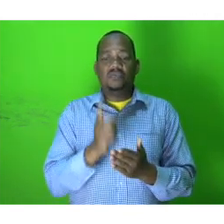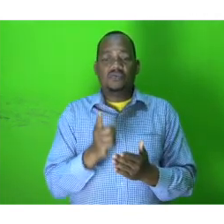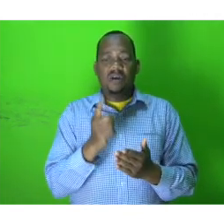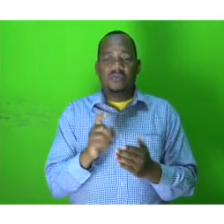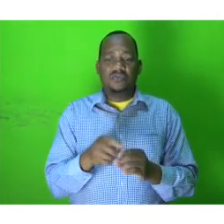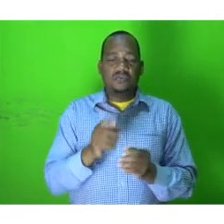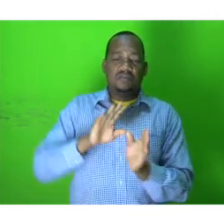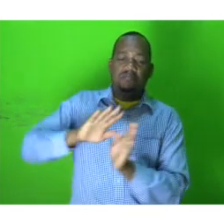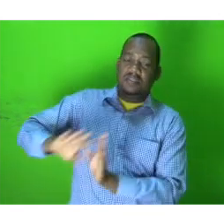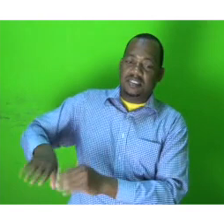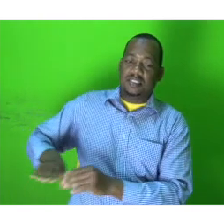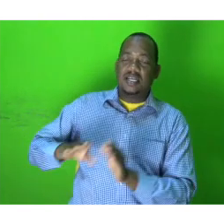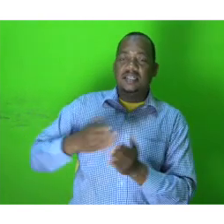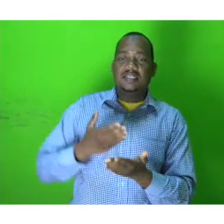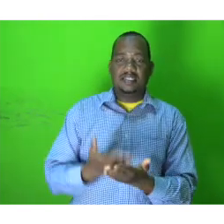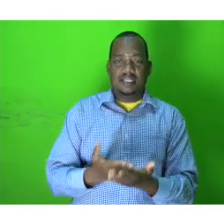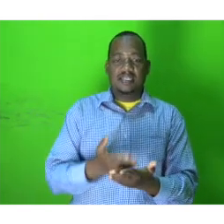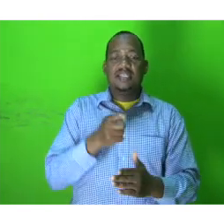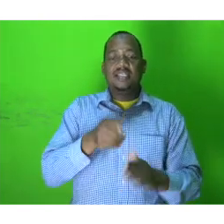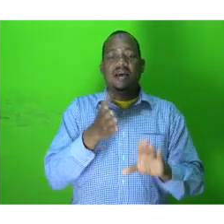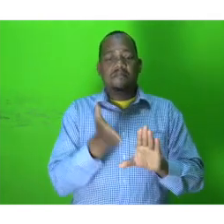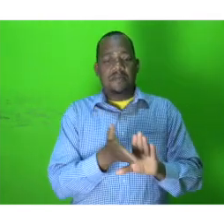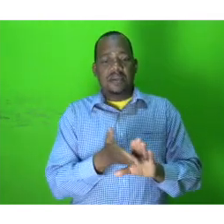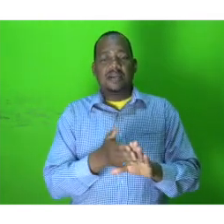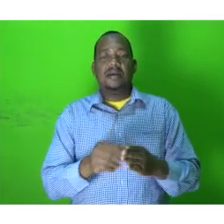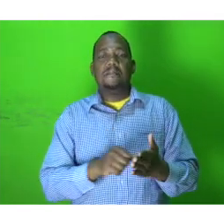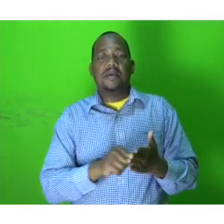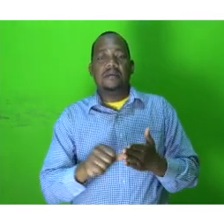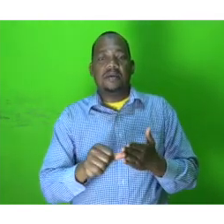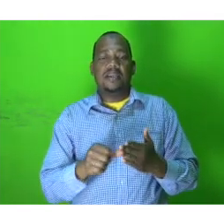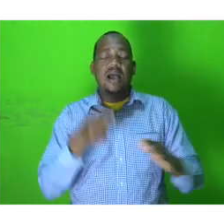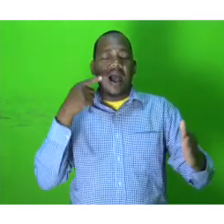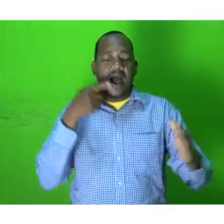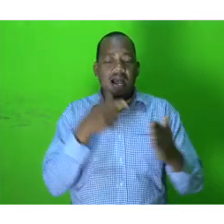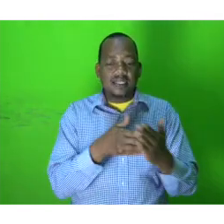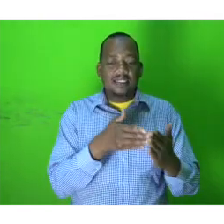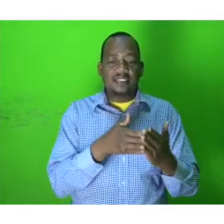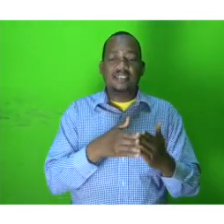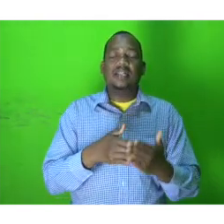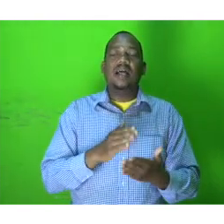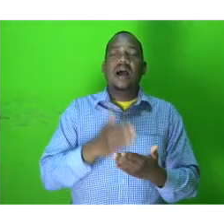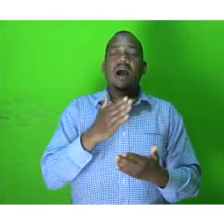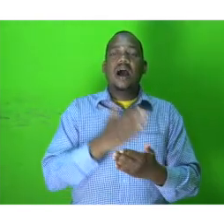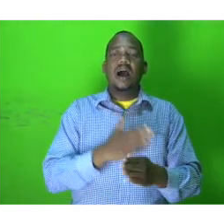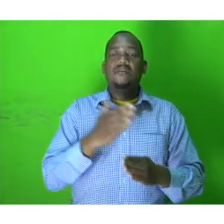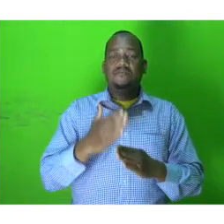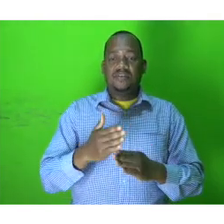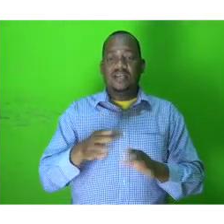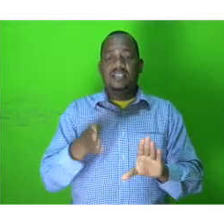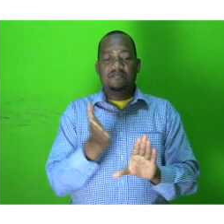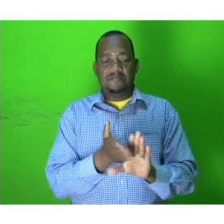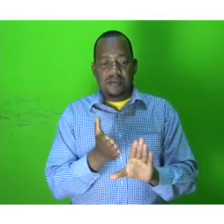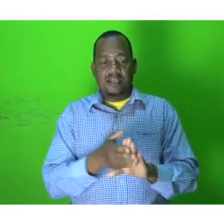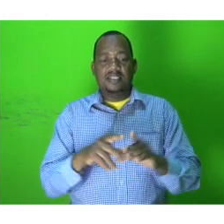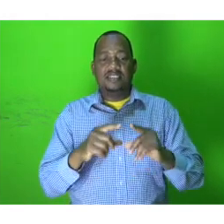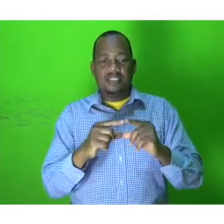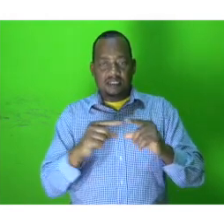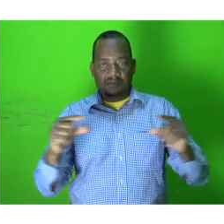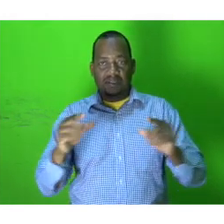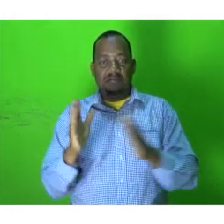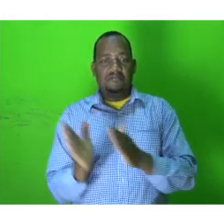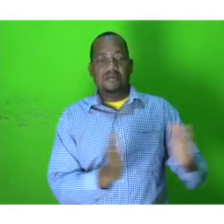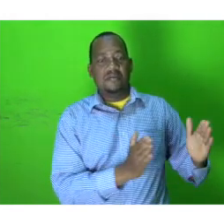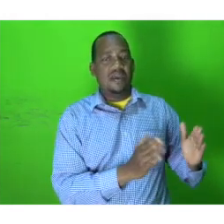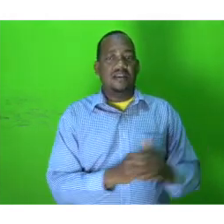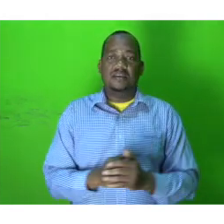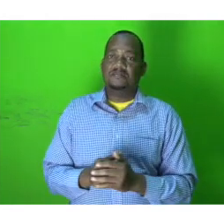for payment until after the bank statement is prepared.